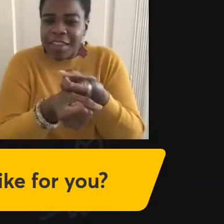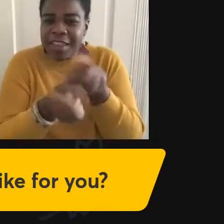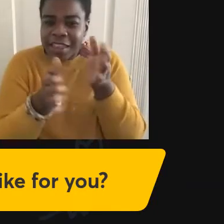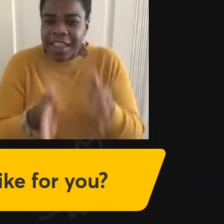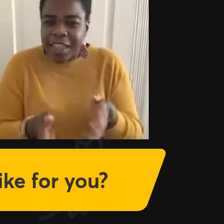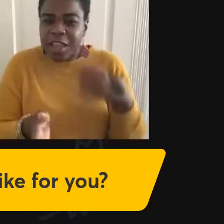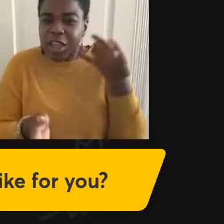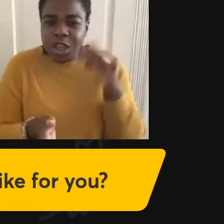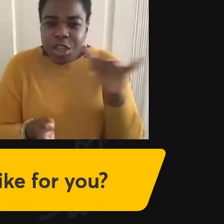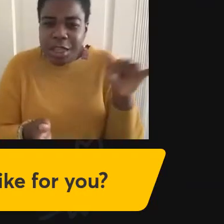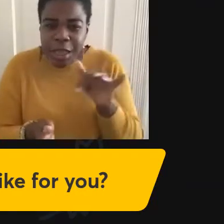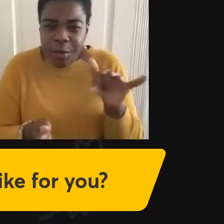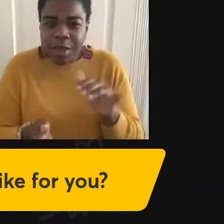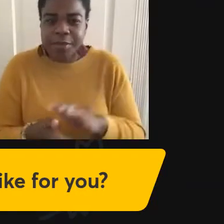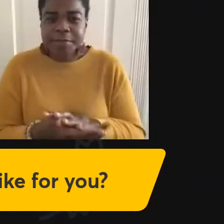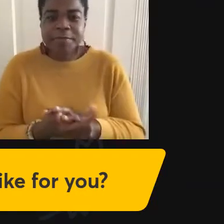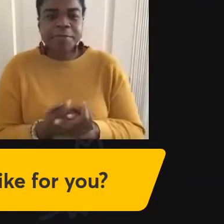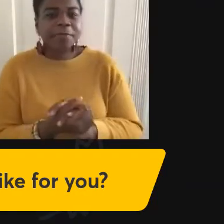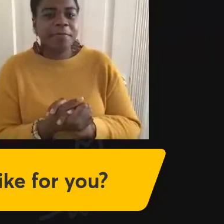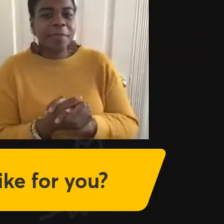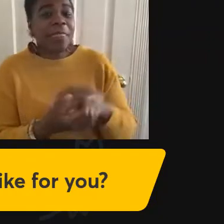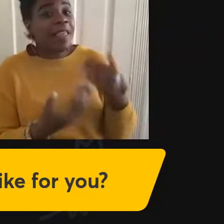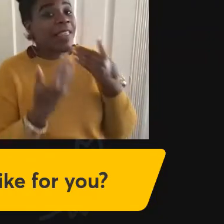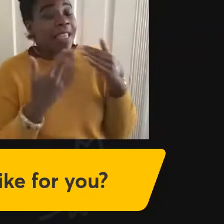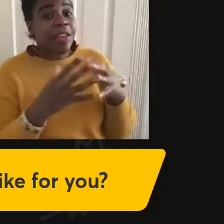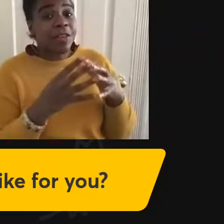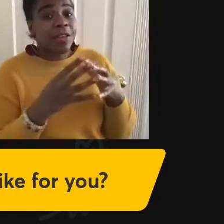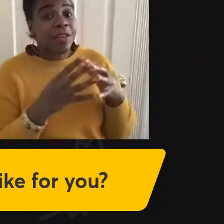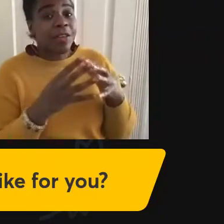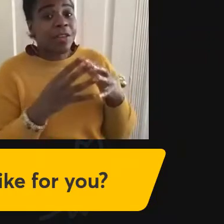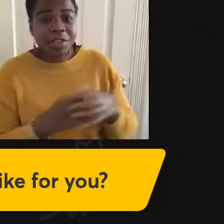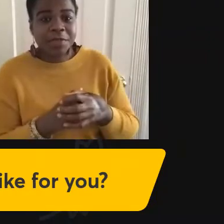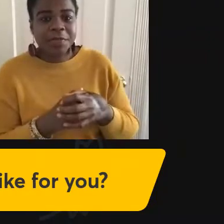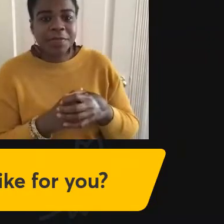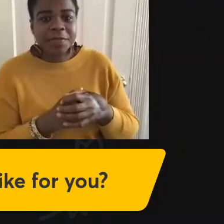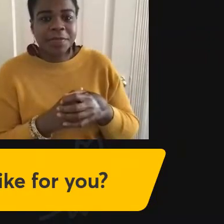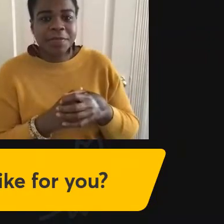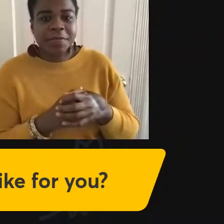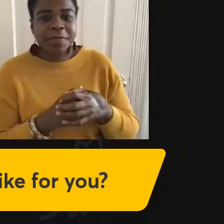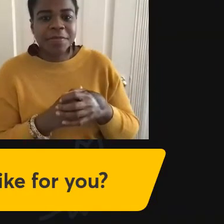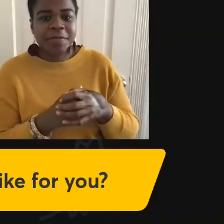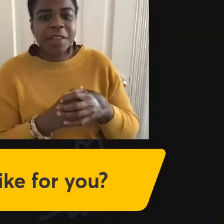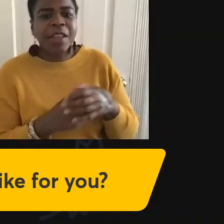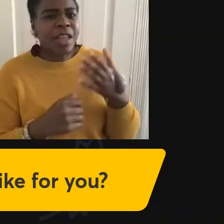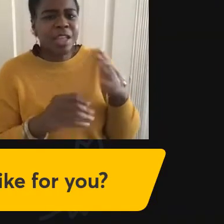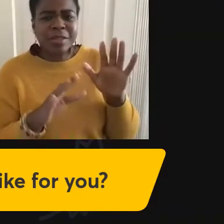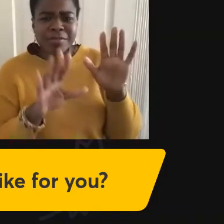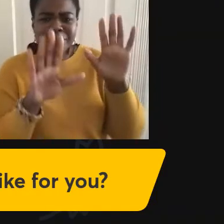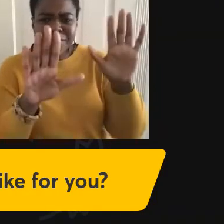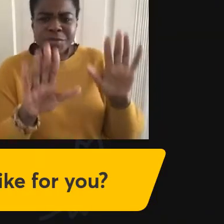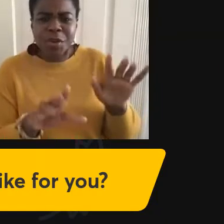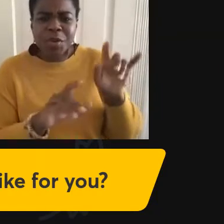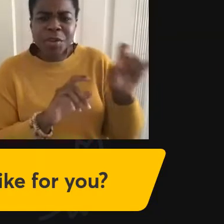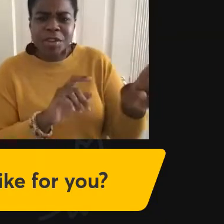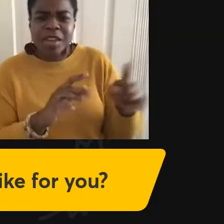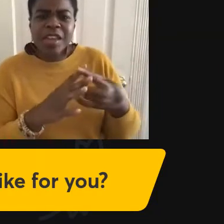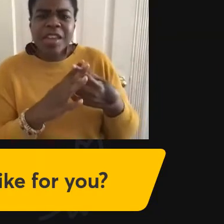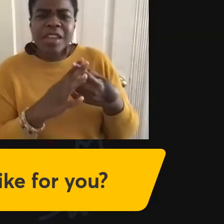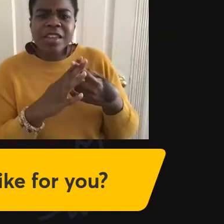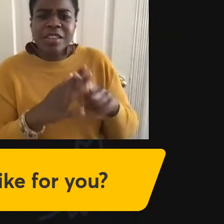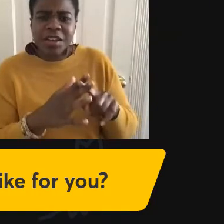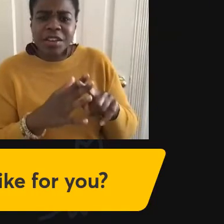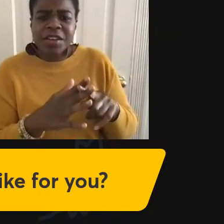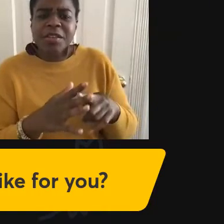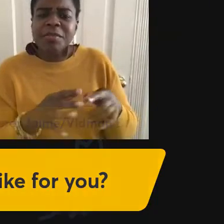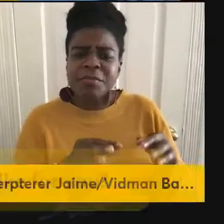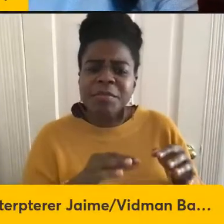for you? Thank you so much. That's a great question. And I'll start off, I suppose, by